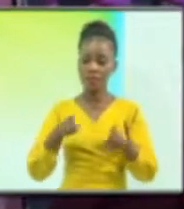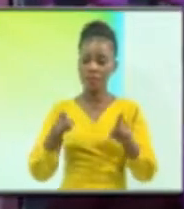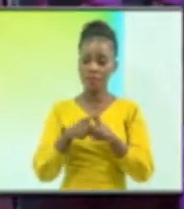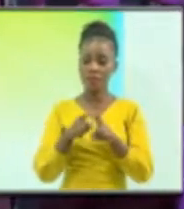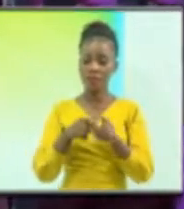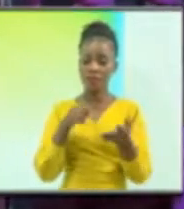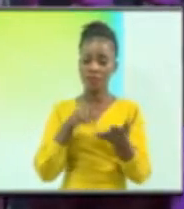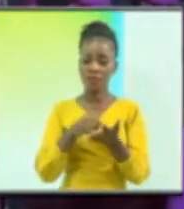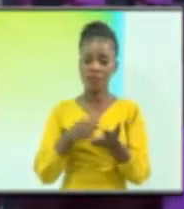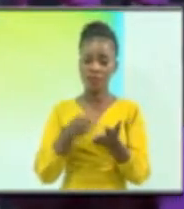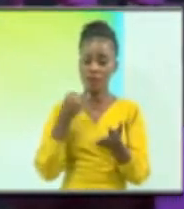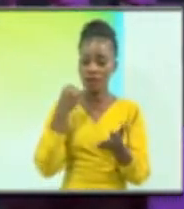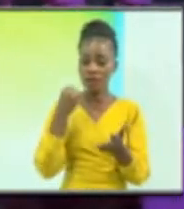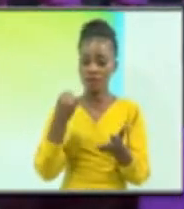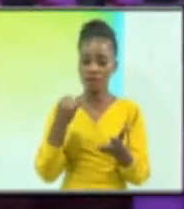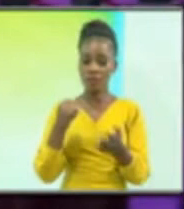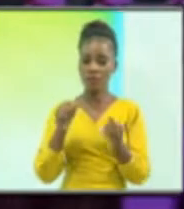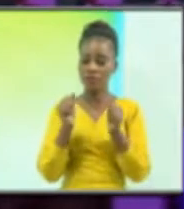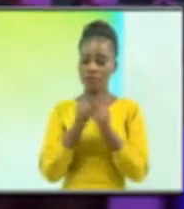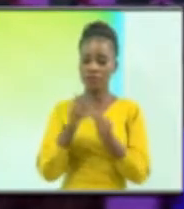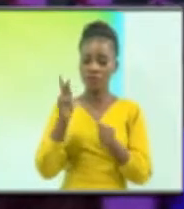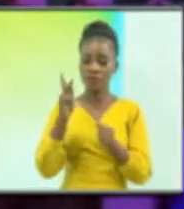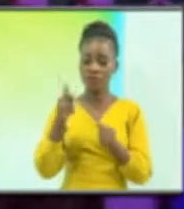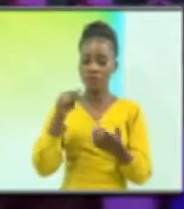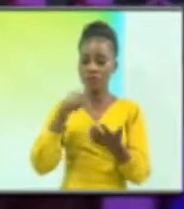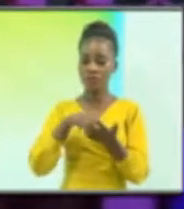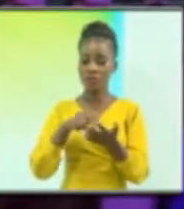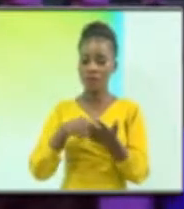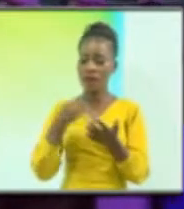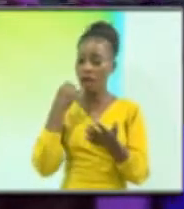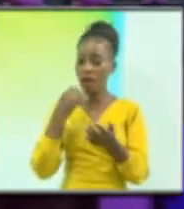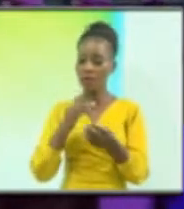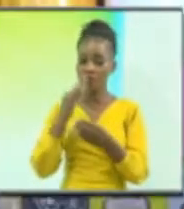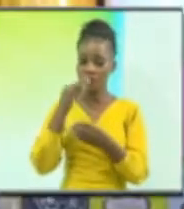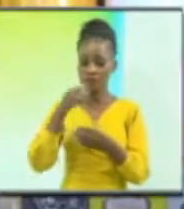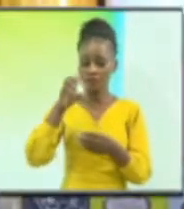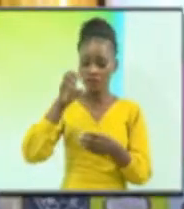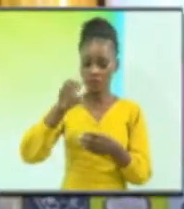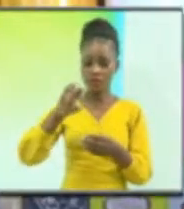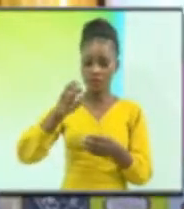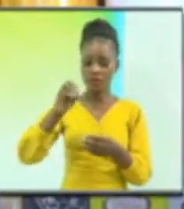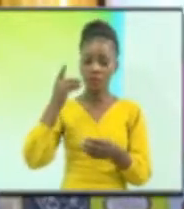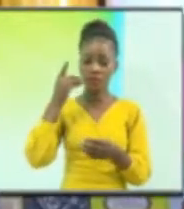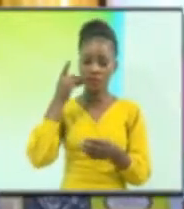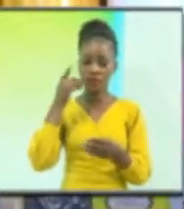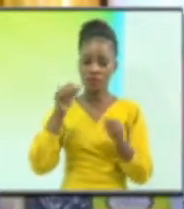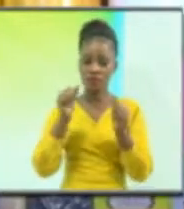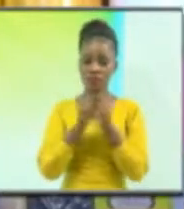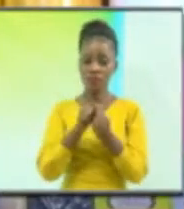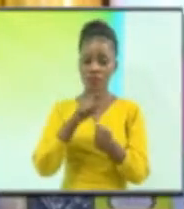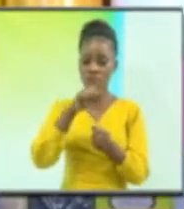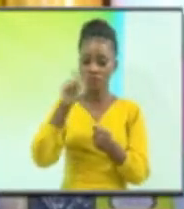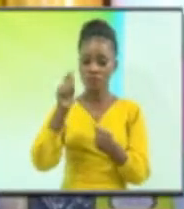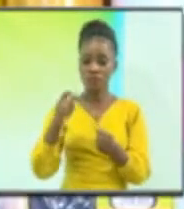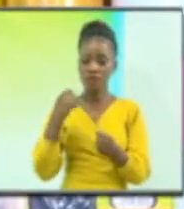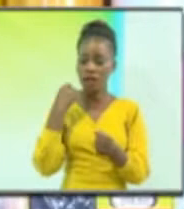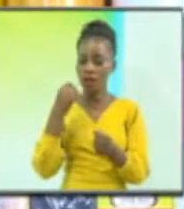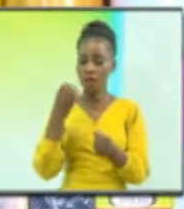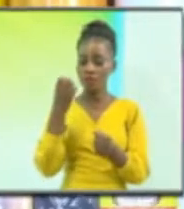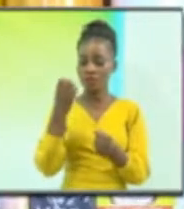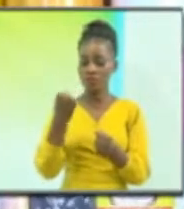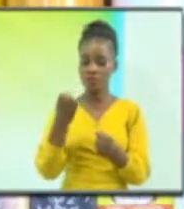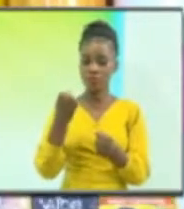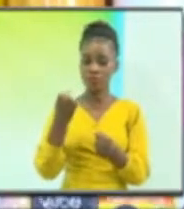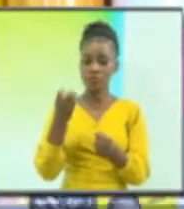regional peers, with Kenya's sector estimated at $90 million and Tanzania's at $60